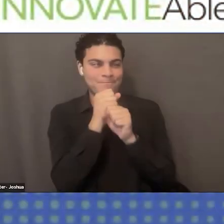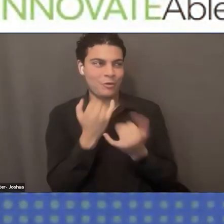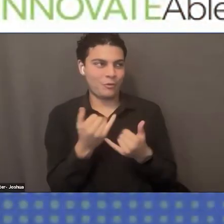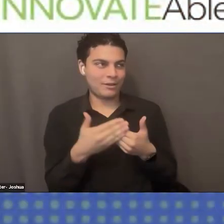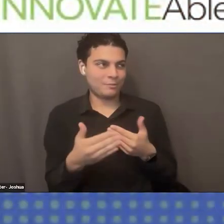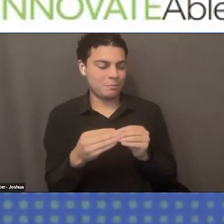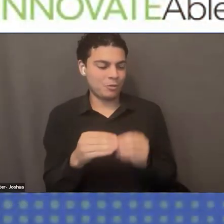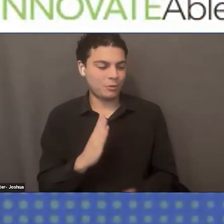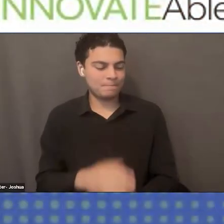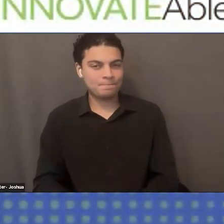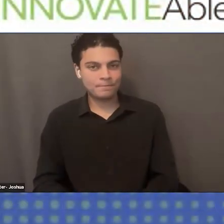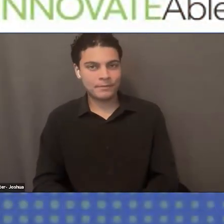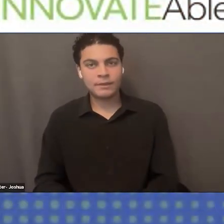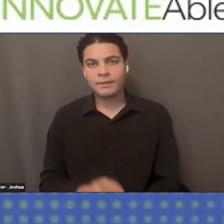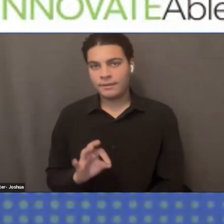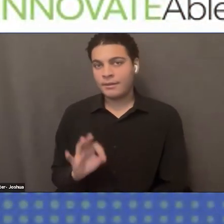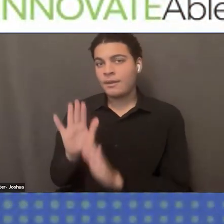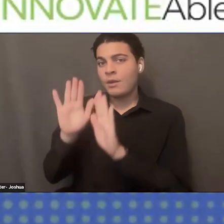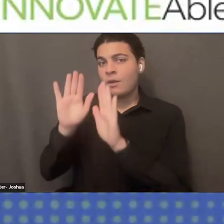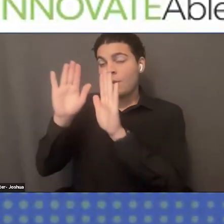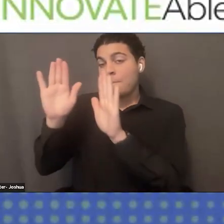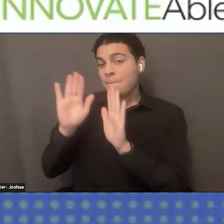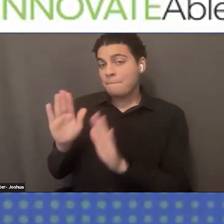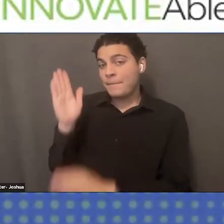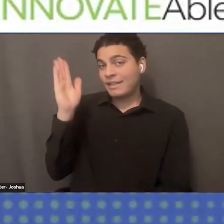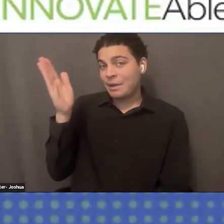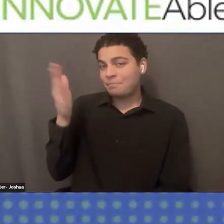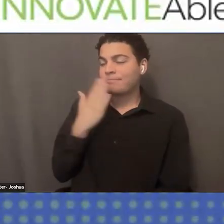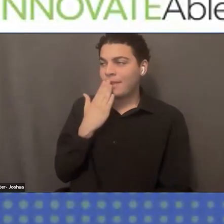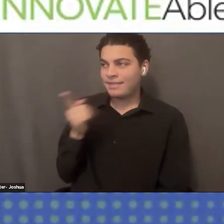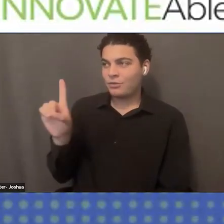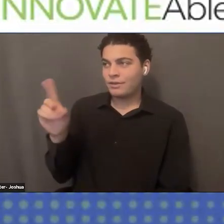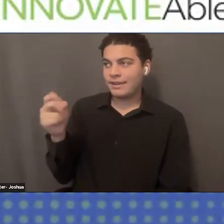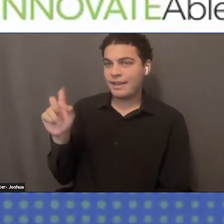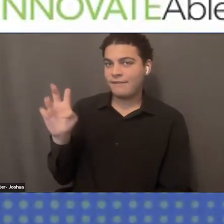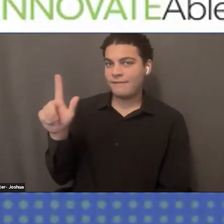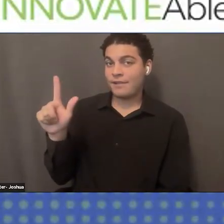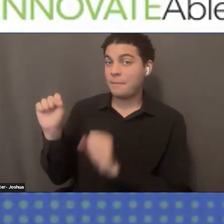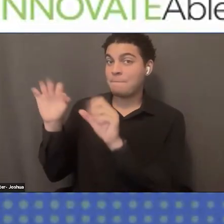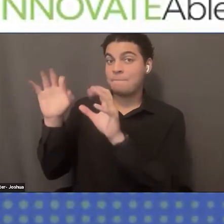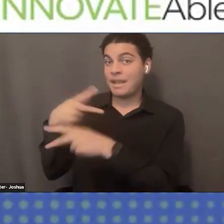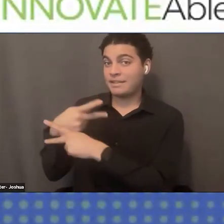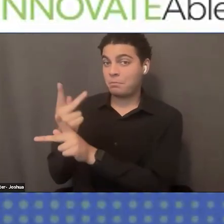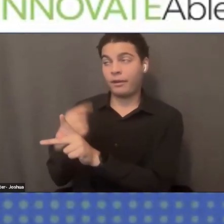Wonderful presentation. We really enjoyed that, Deval. Absolutely amazing product. I volunteered to be one of your